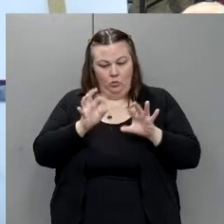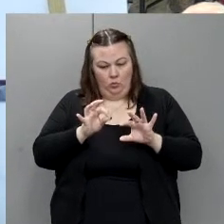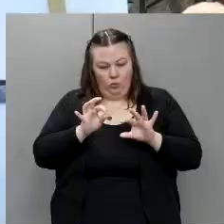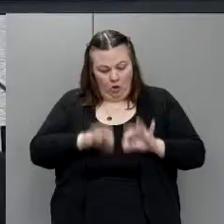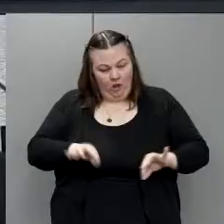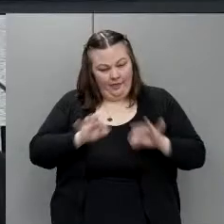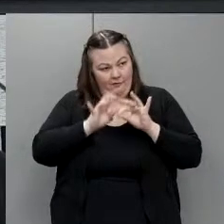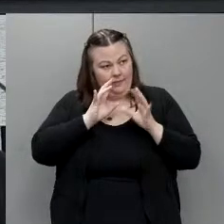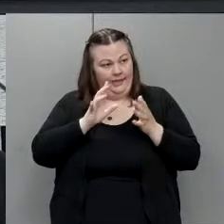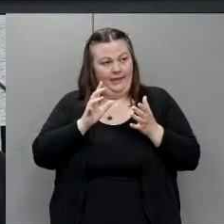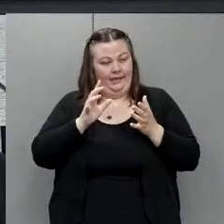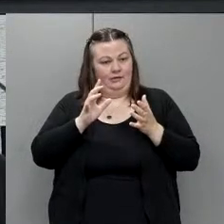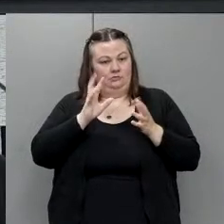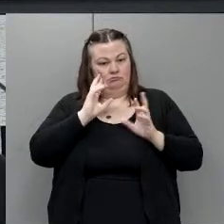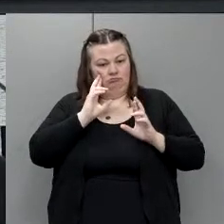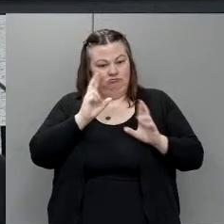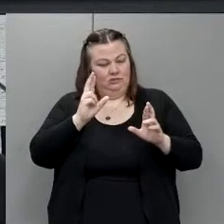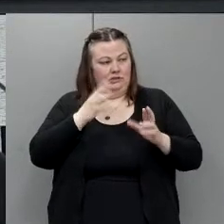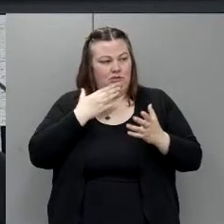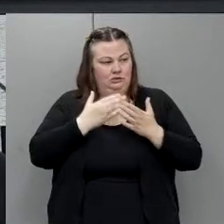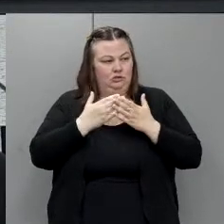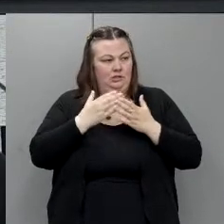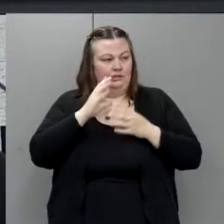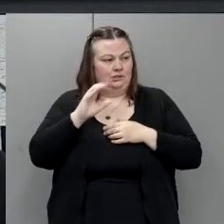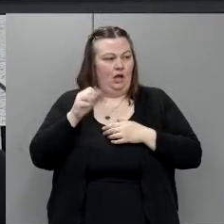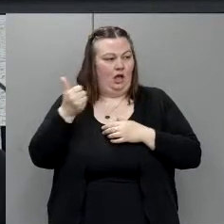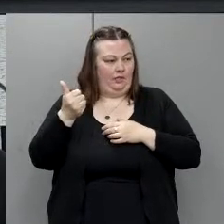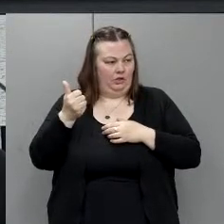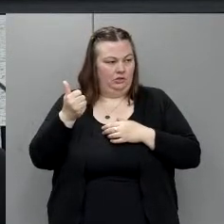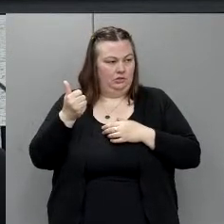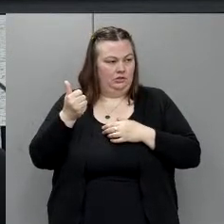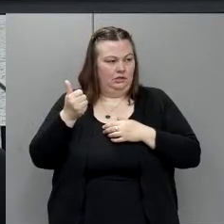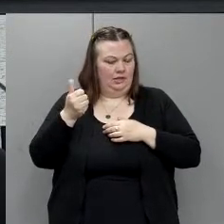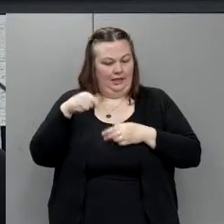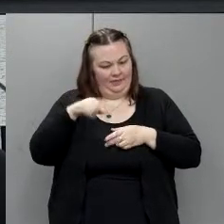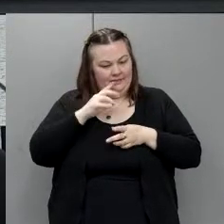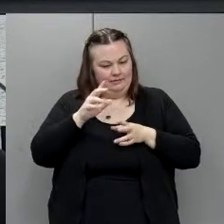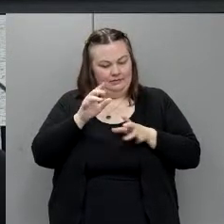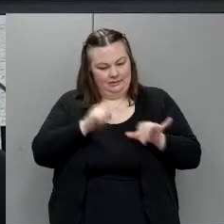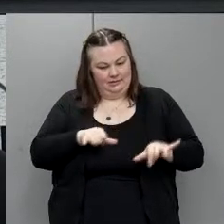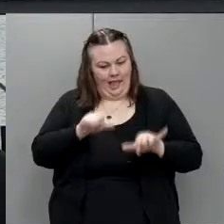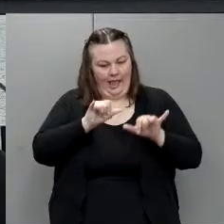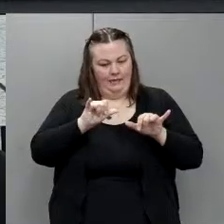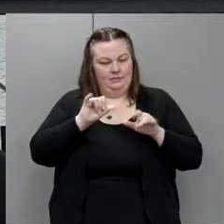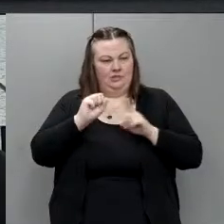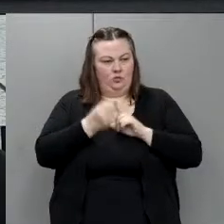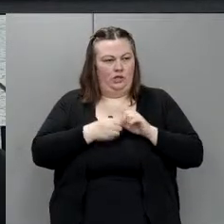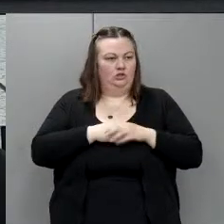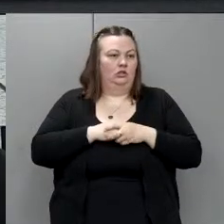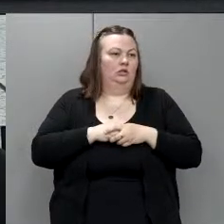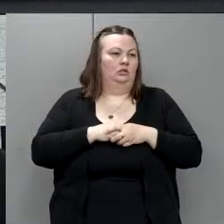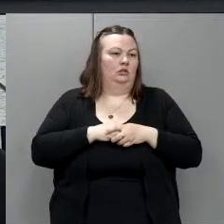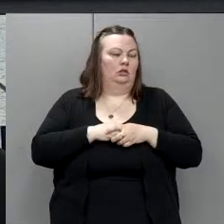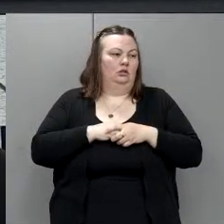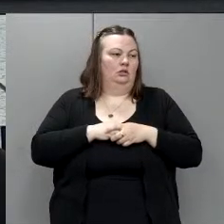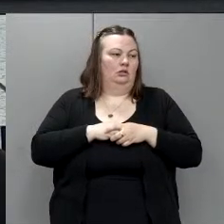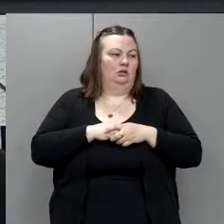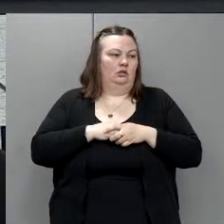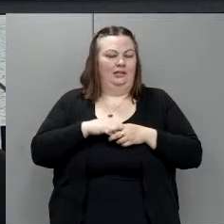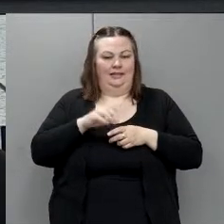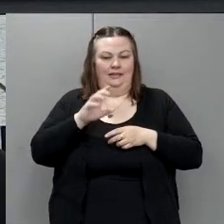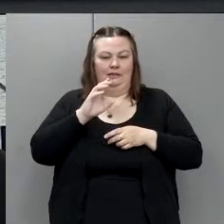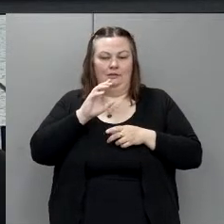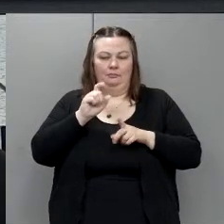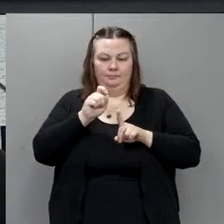of being treated just as well as others in the same circumstance. The